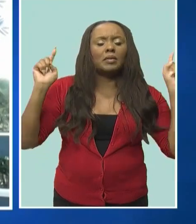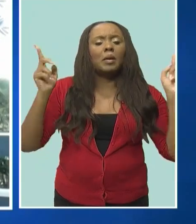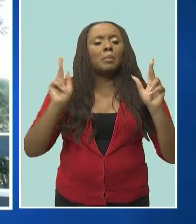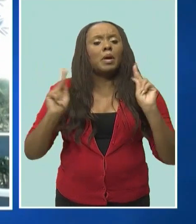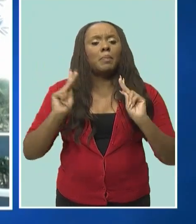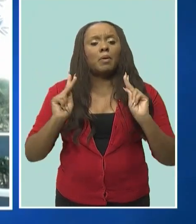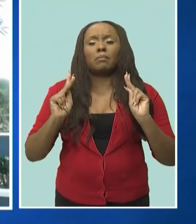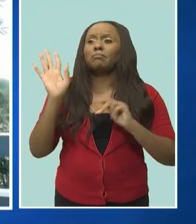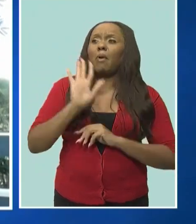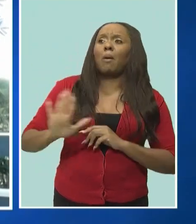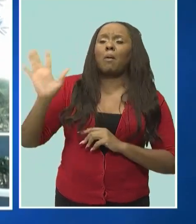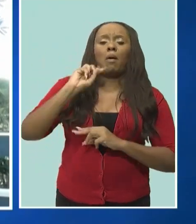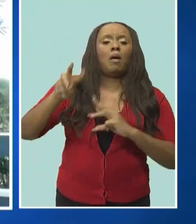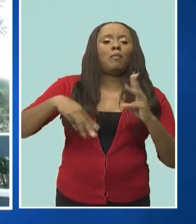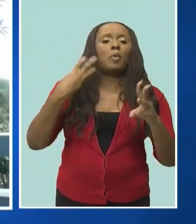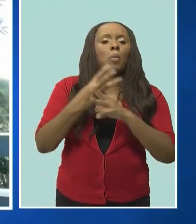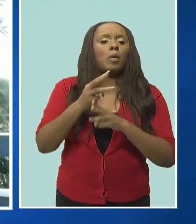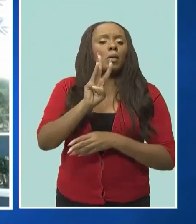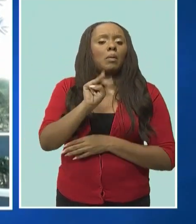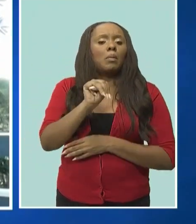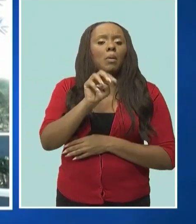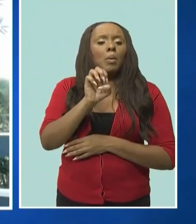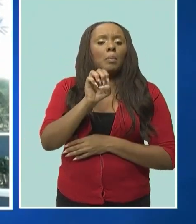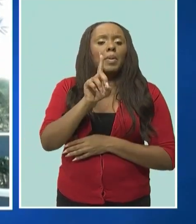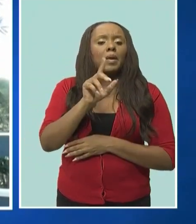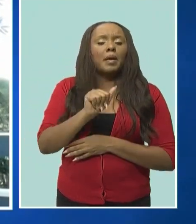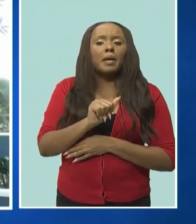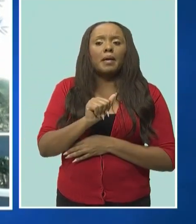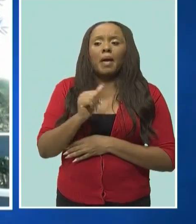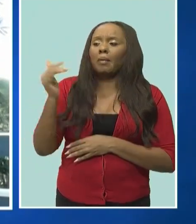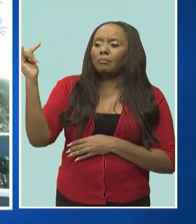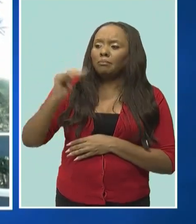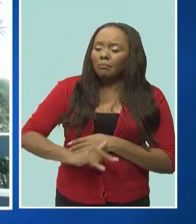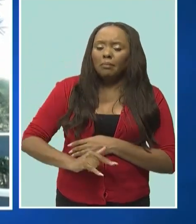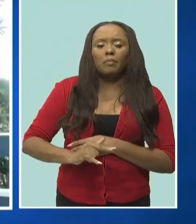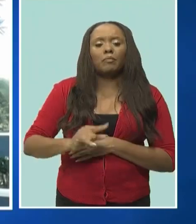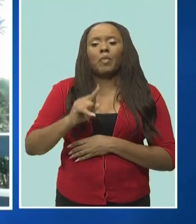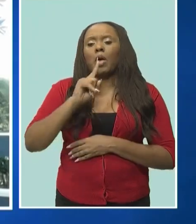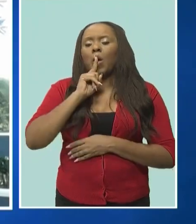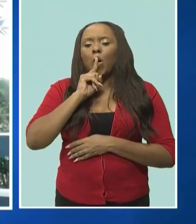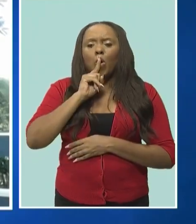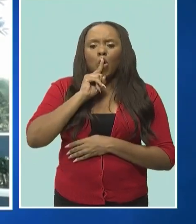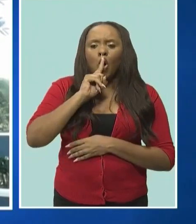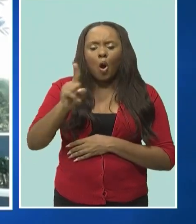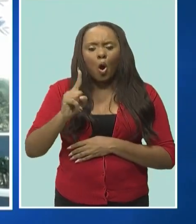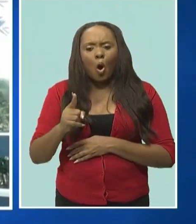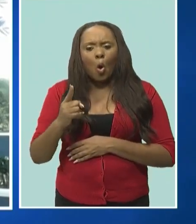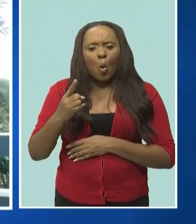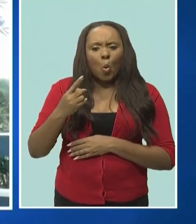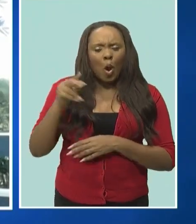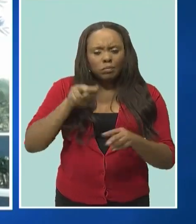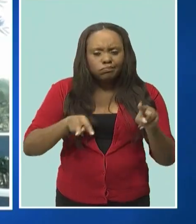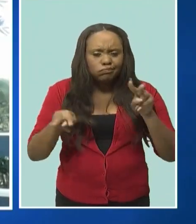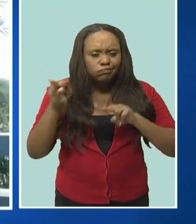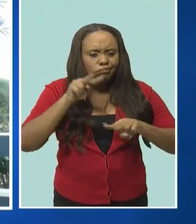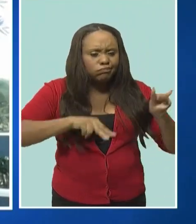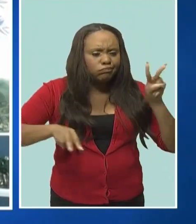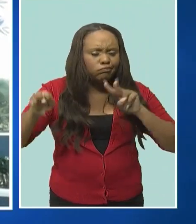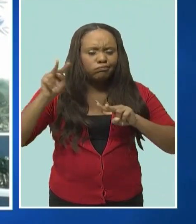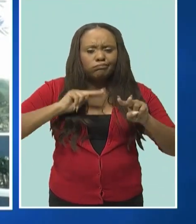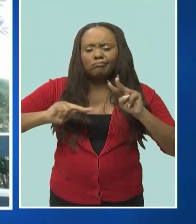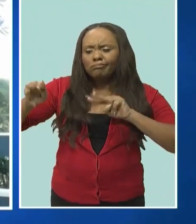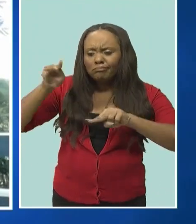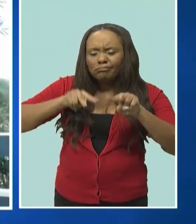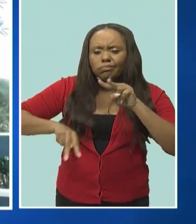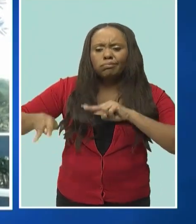world, I think it opens Barbados up for new opportunities for existing source markets that only saw it as a